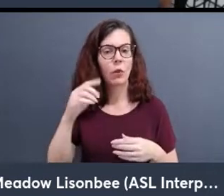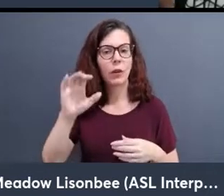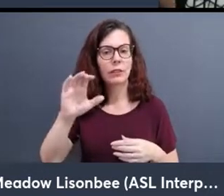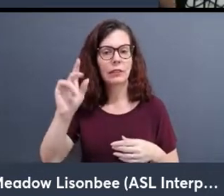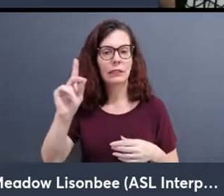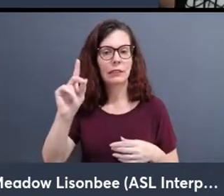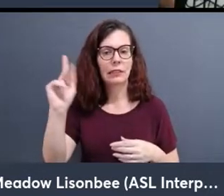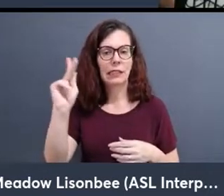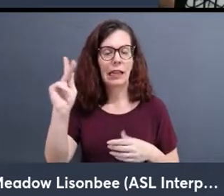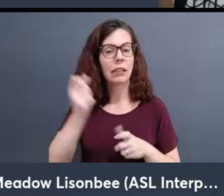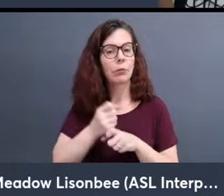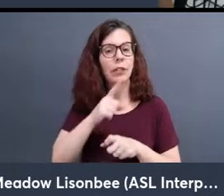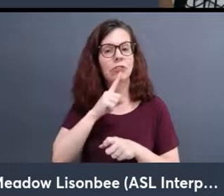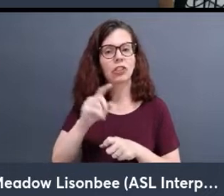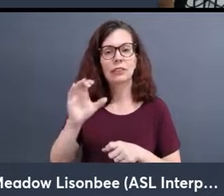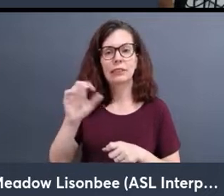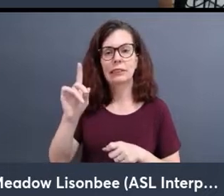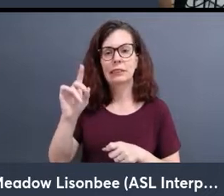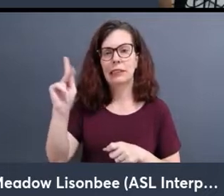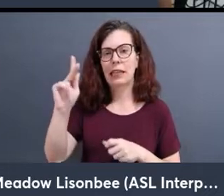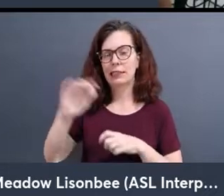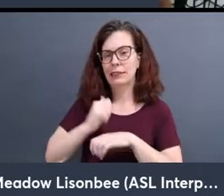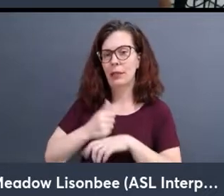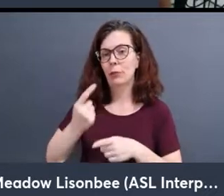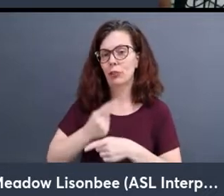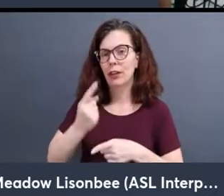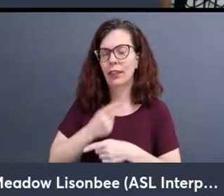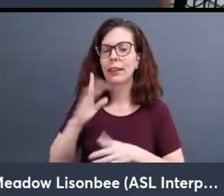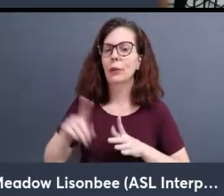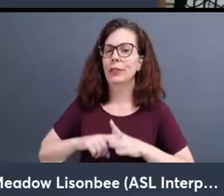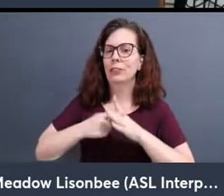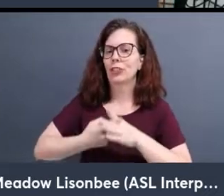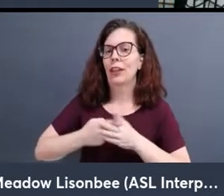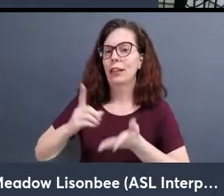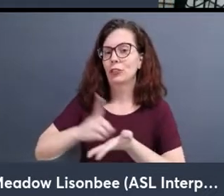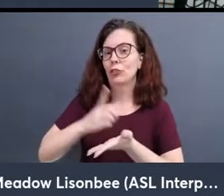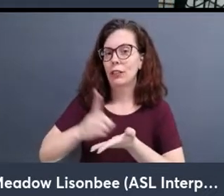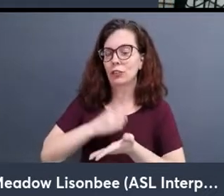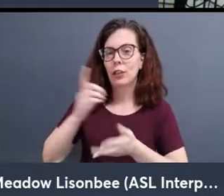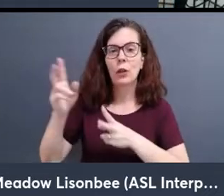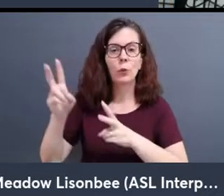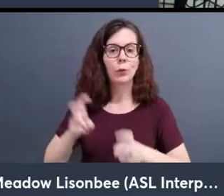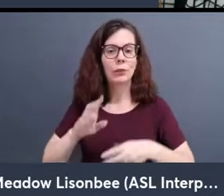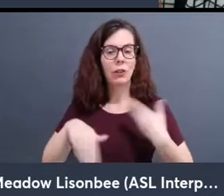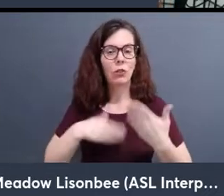sure that CDK can set up correctly. It's going to initialize the directory. It's going to pull down all